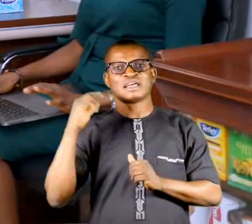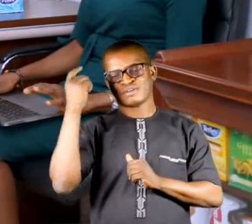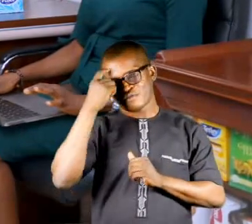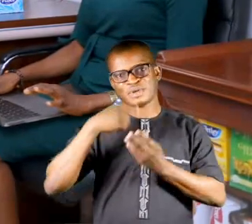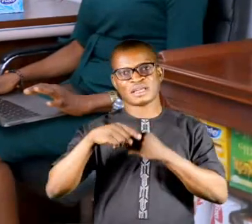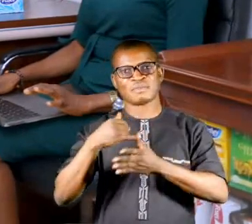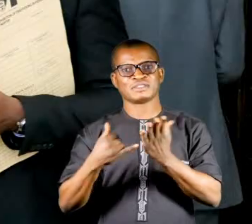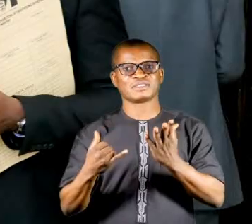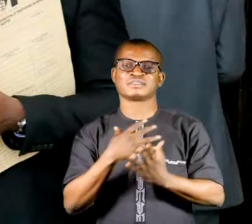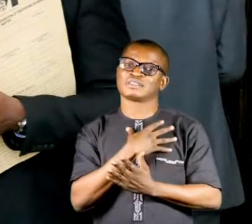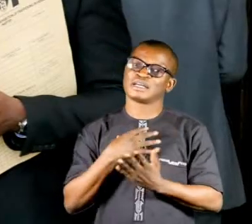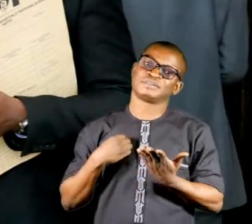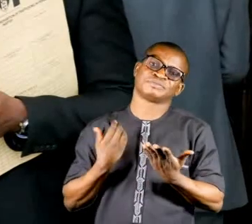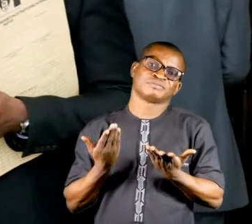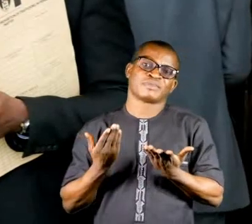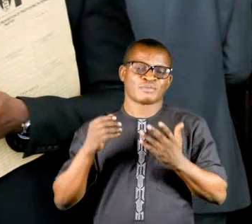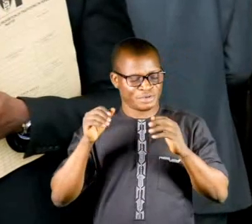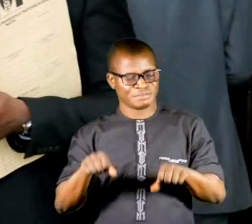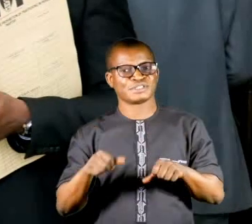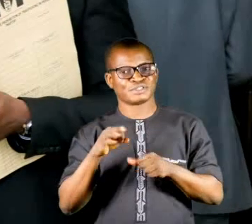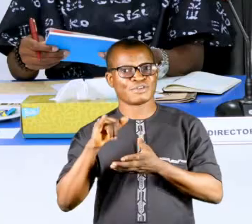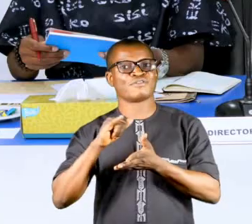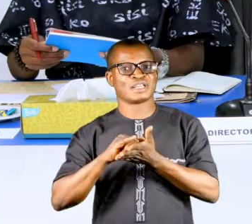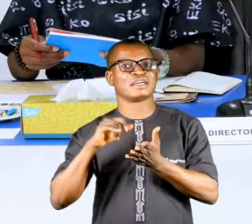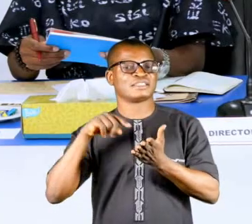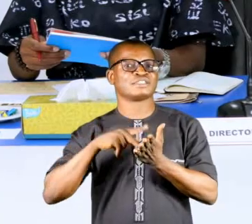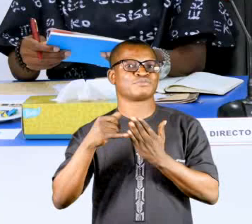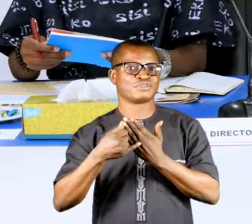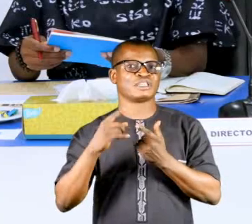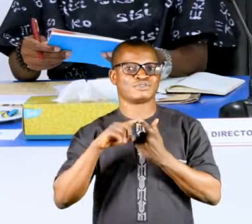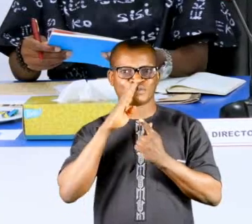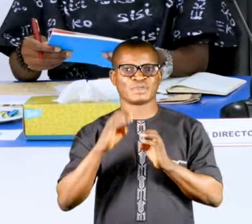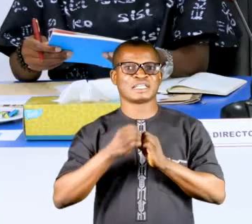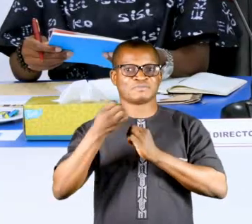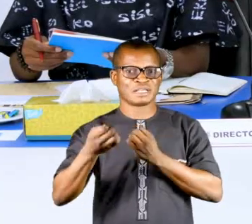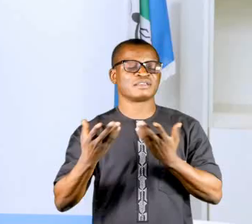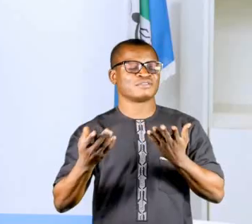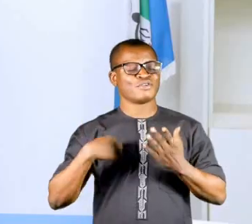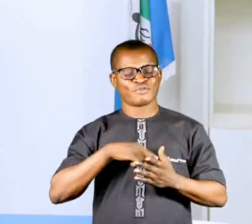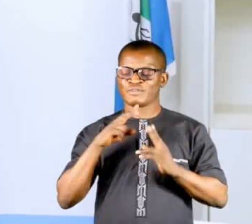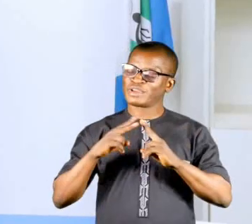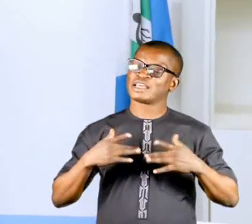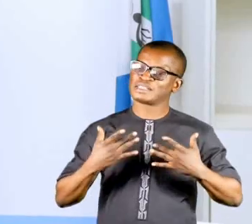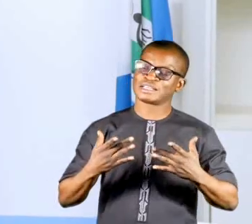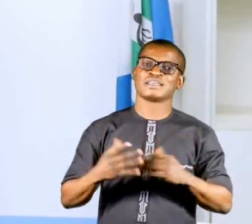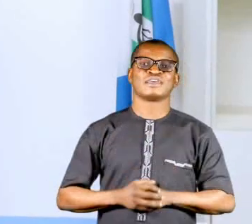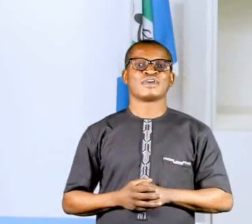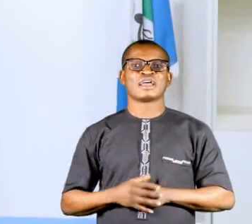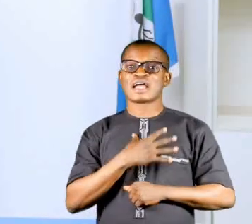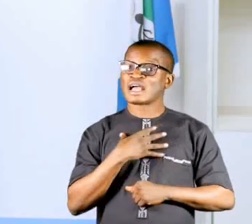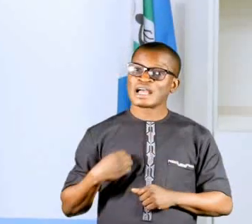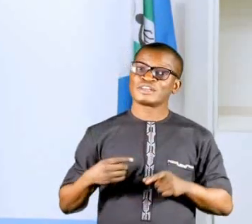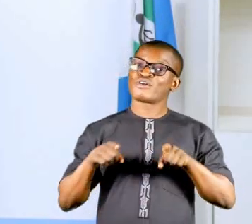Canadian government about it, and there is a possibility that this project will be expanded, so we're very excited.